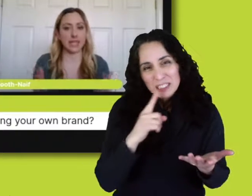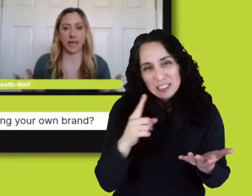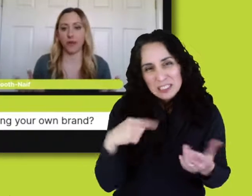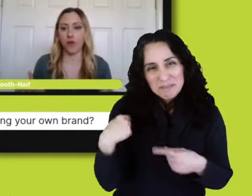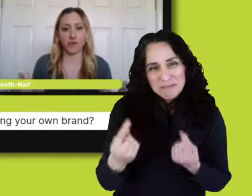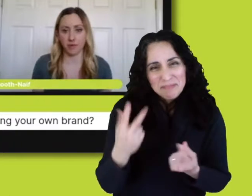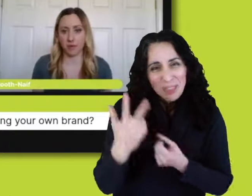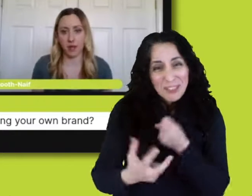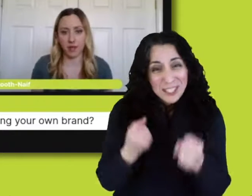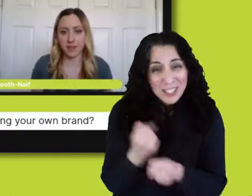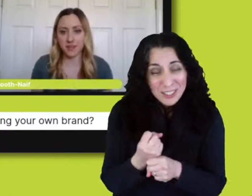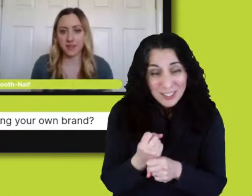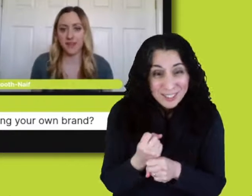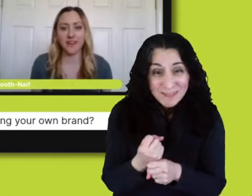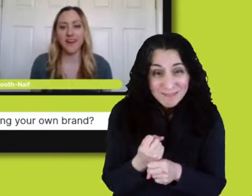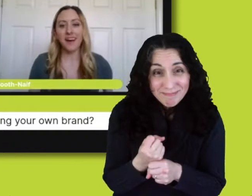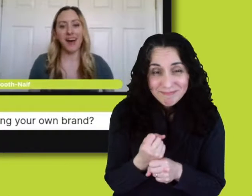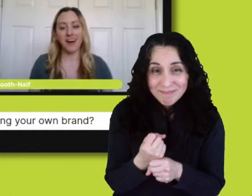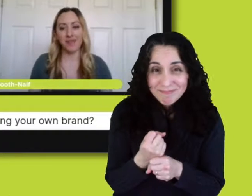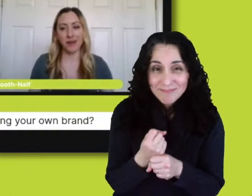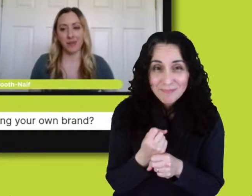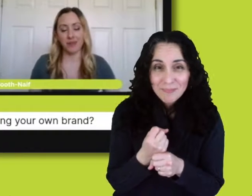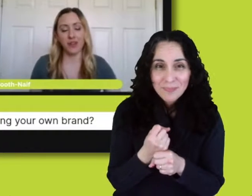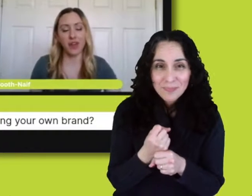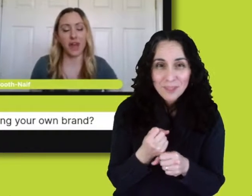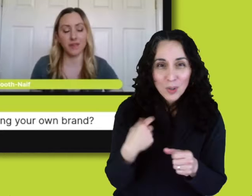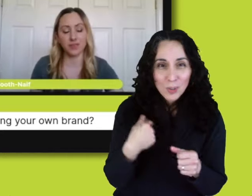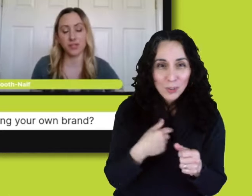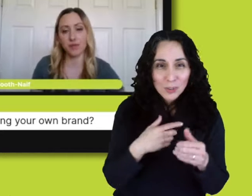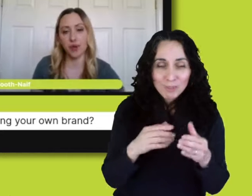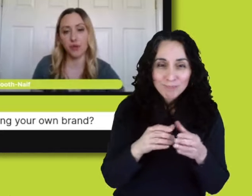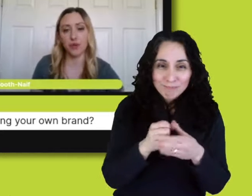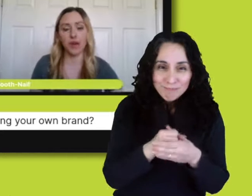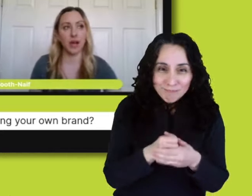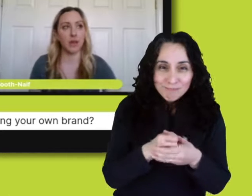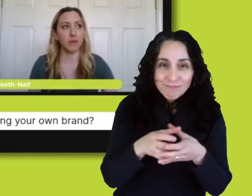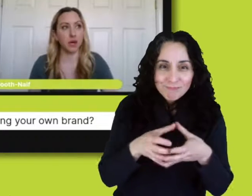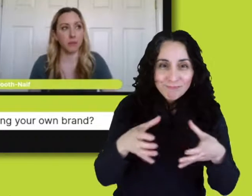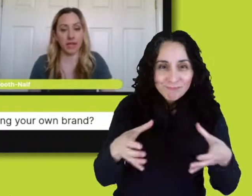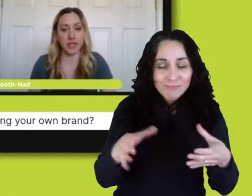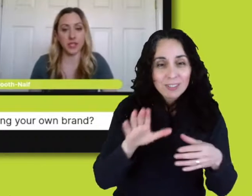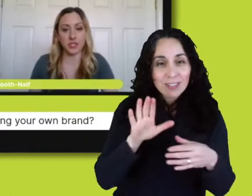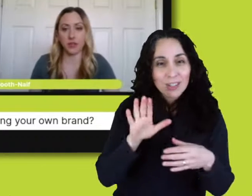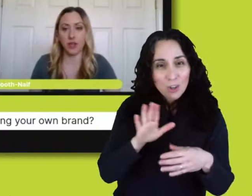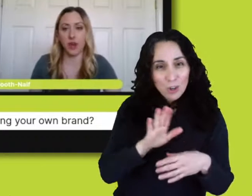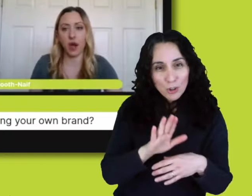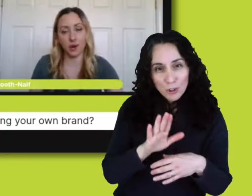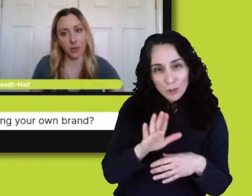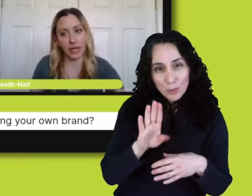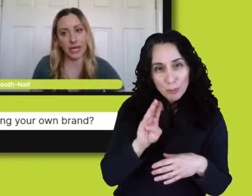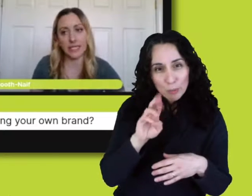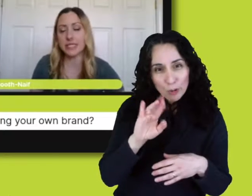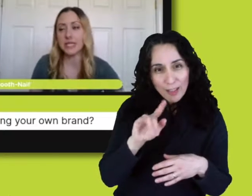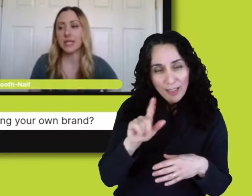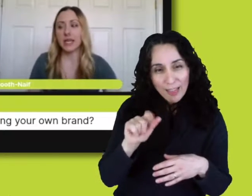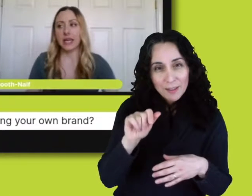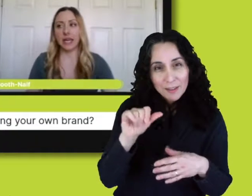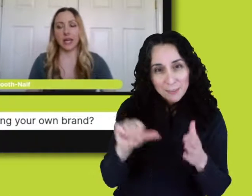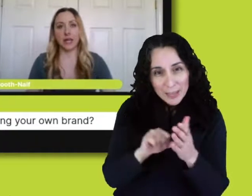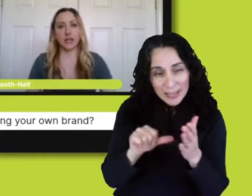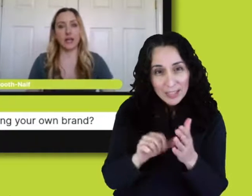I mean, this has taken over 3 years that we've, you know, kind of just grown her page and, you know, our